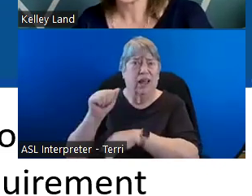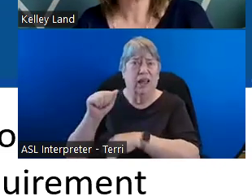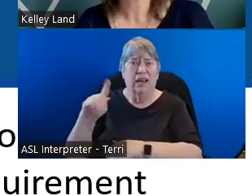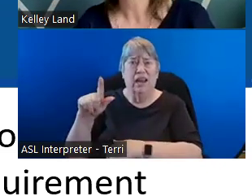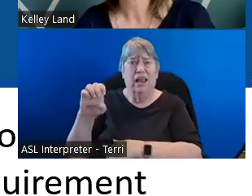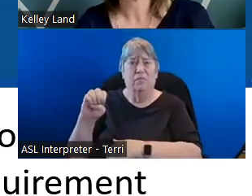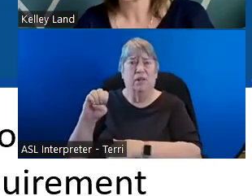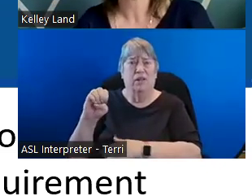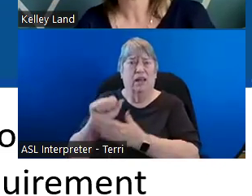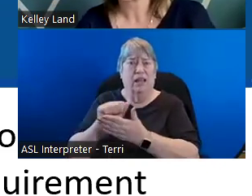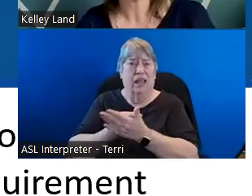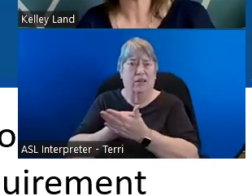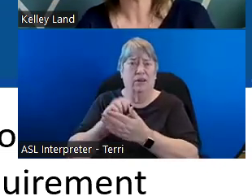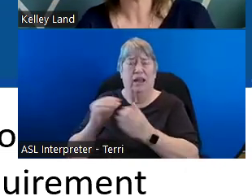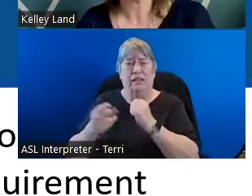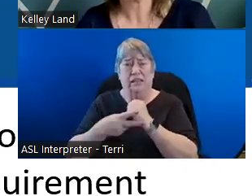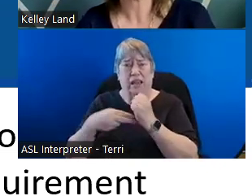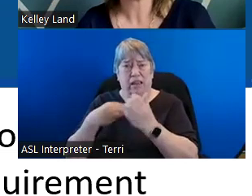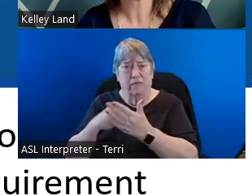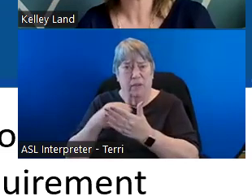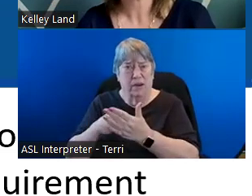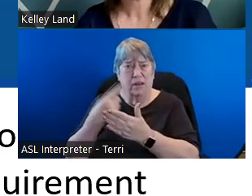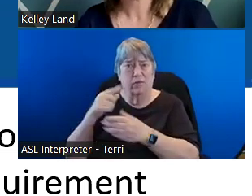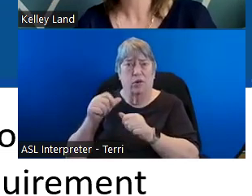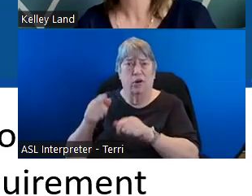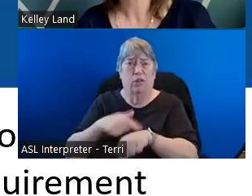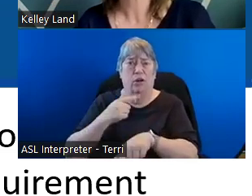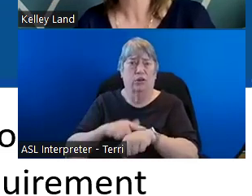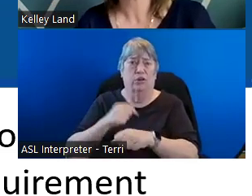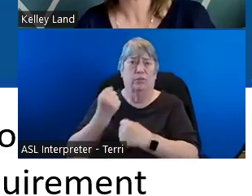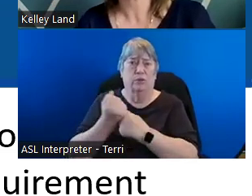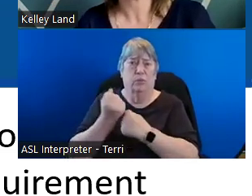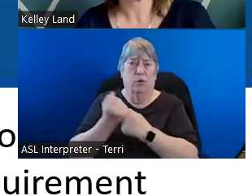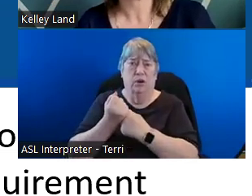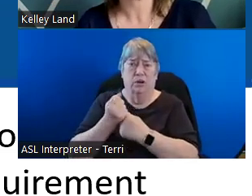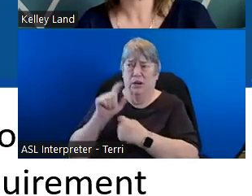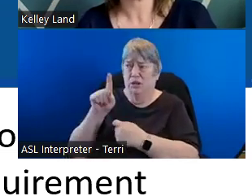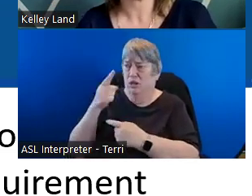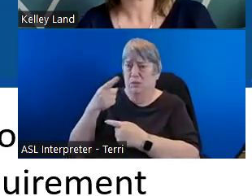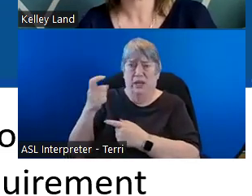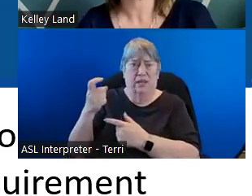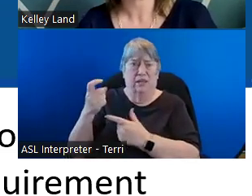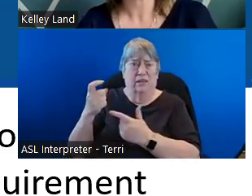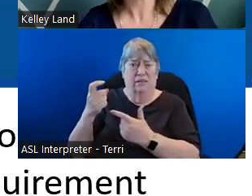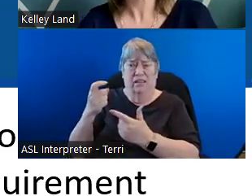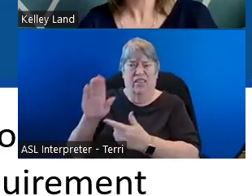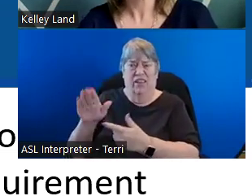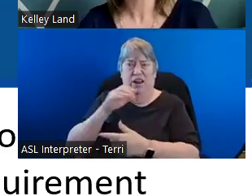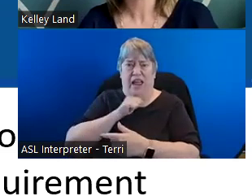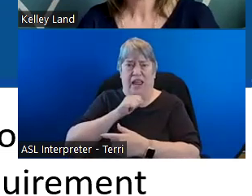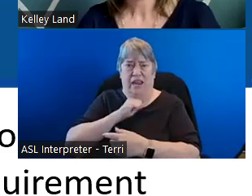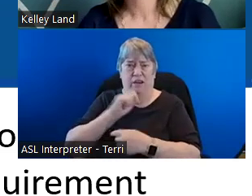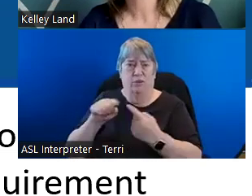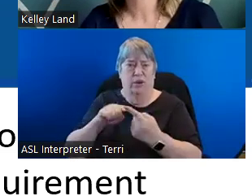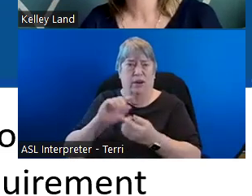long-term supports or other qualified disability expenses, just because they weren't a certain age when they became disabled.